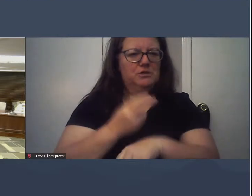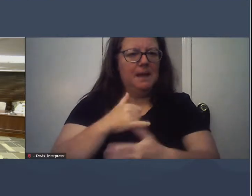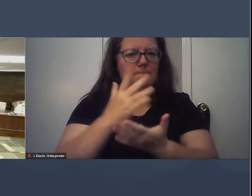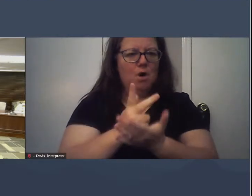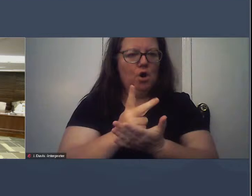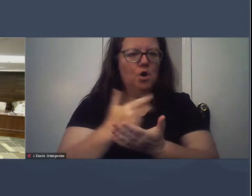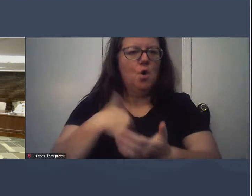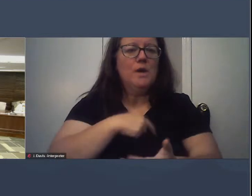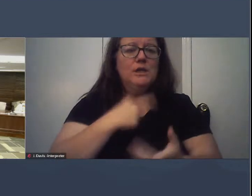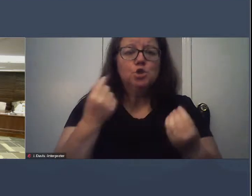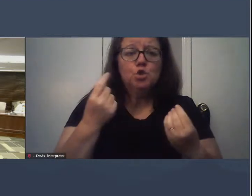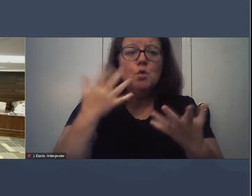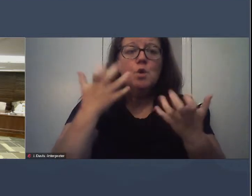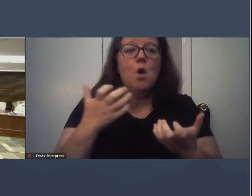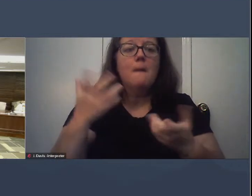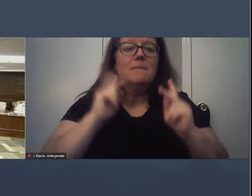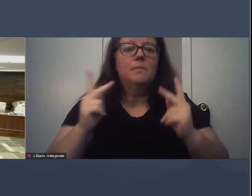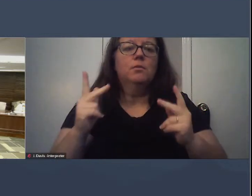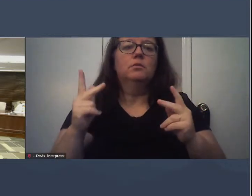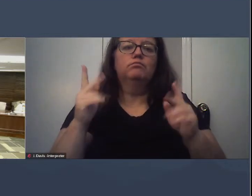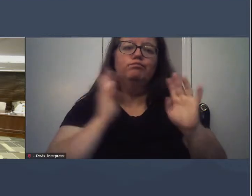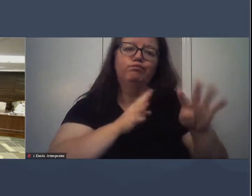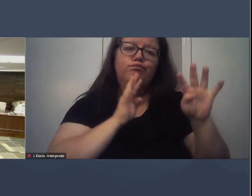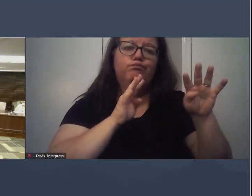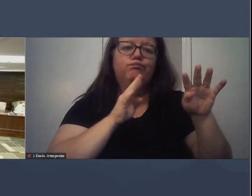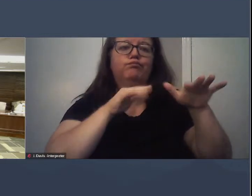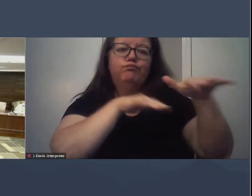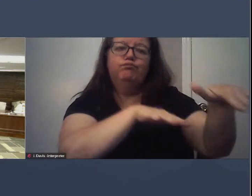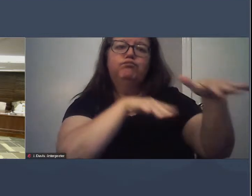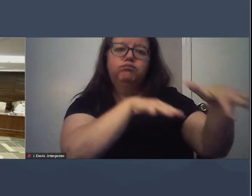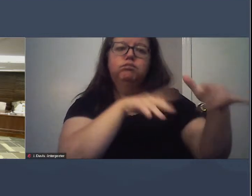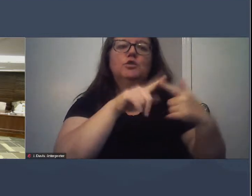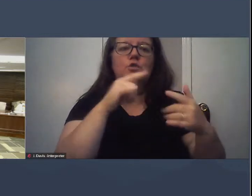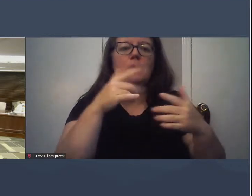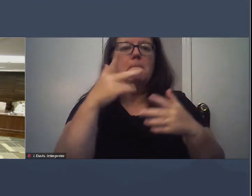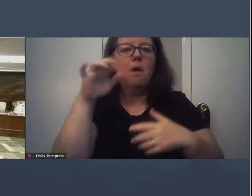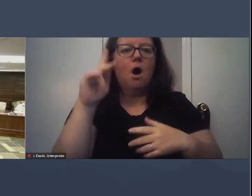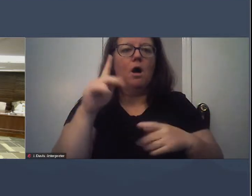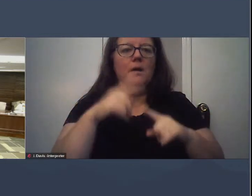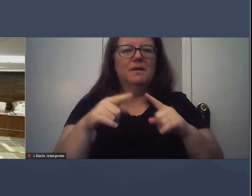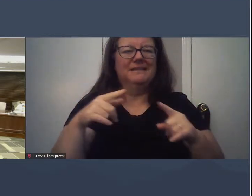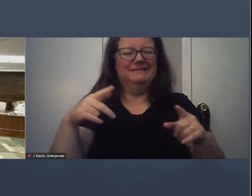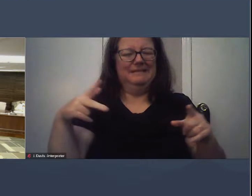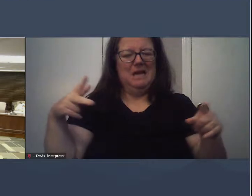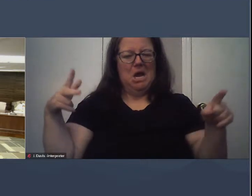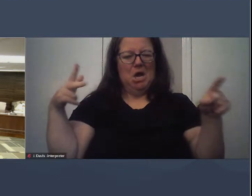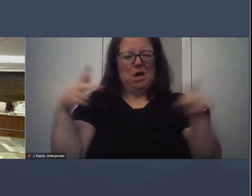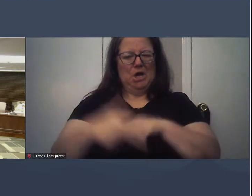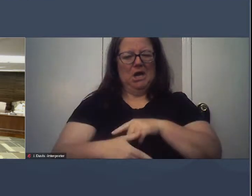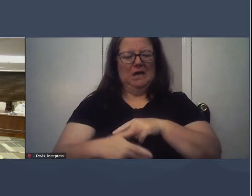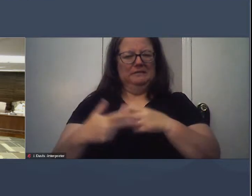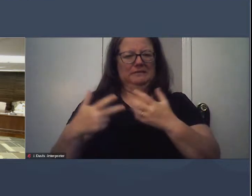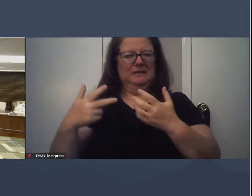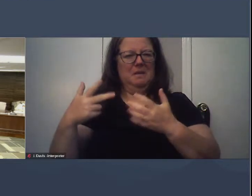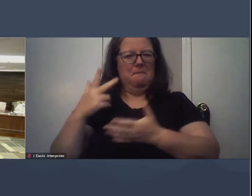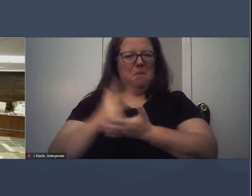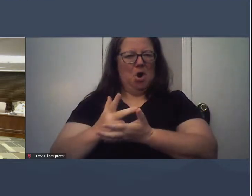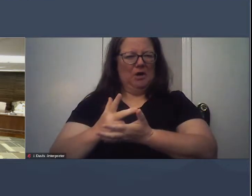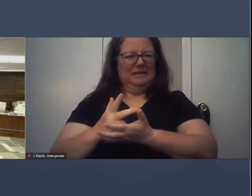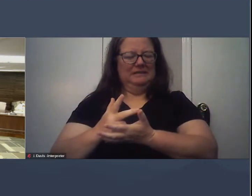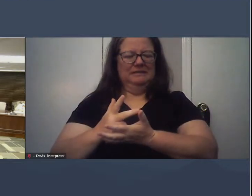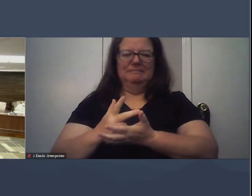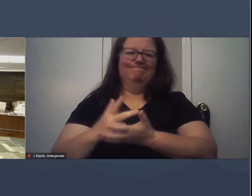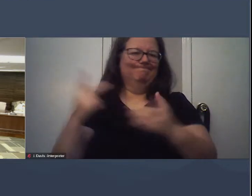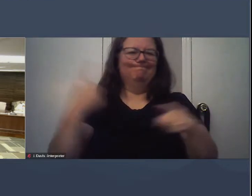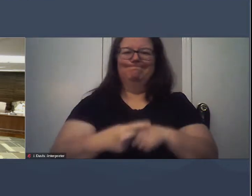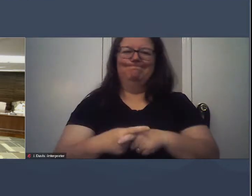to increase park participation, but to cut parking in half, I don't think that those 2 things are congruous. Thank you, Mr. Chair. Thank